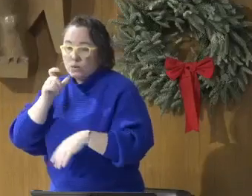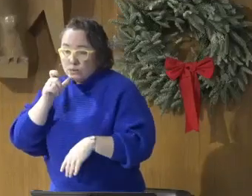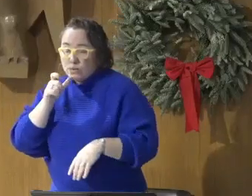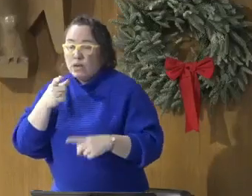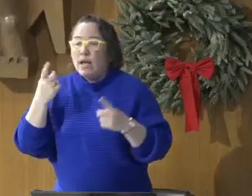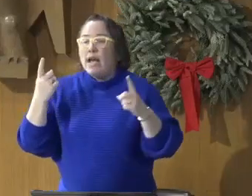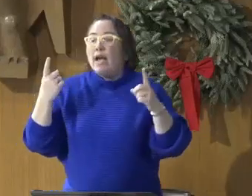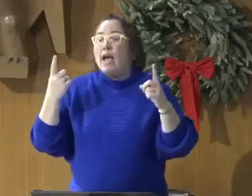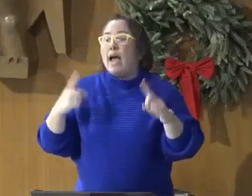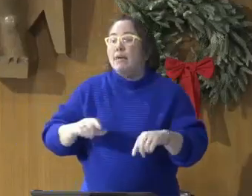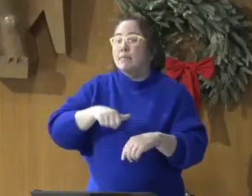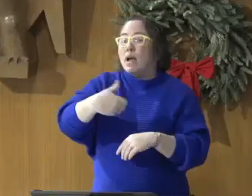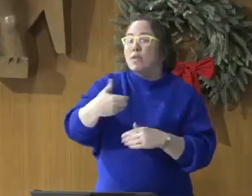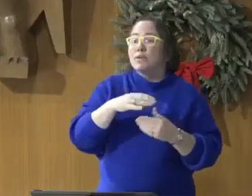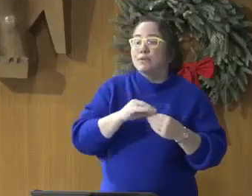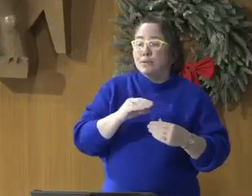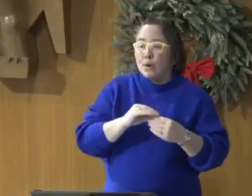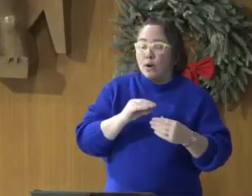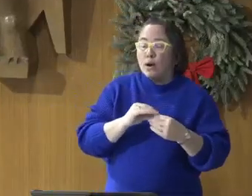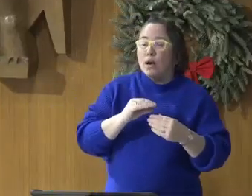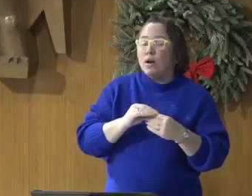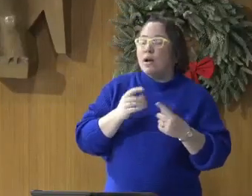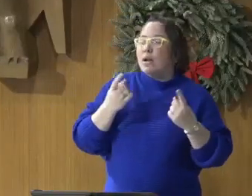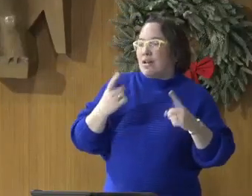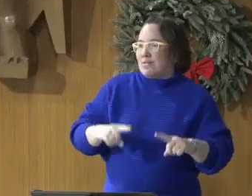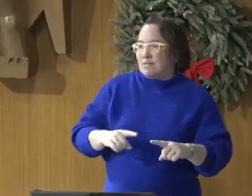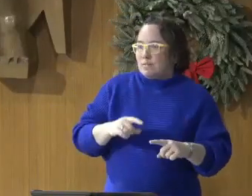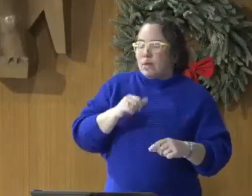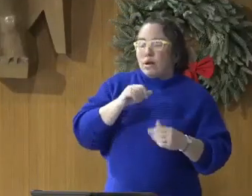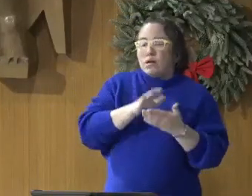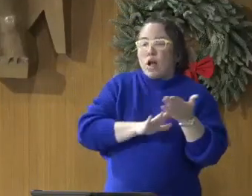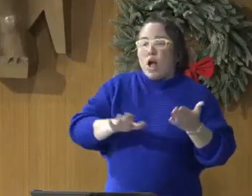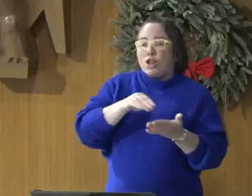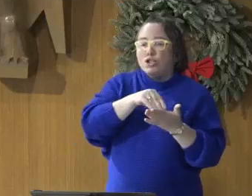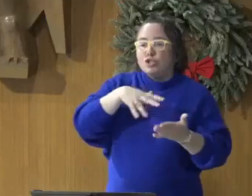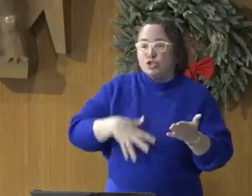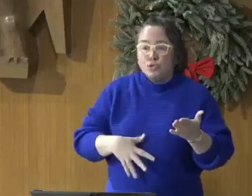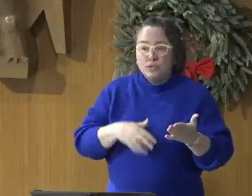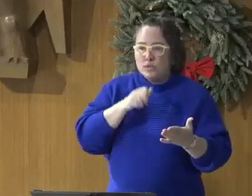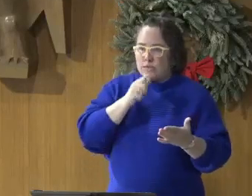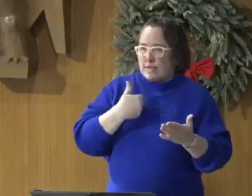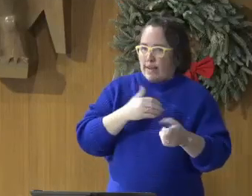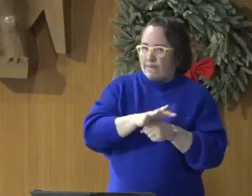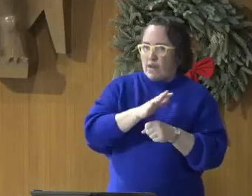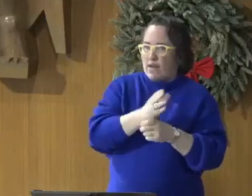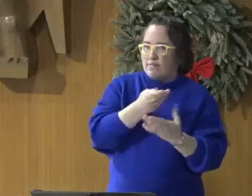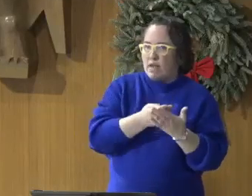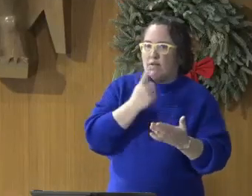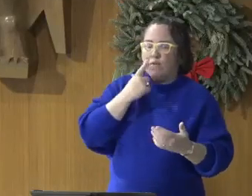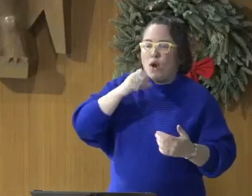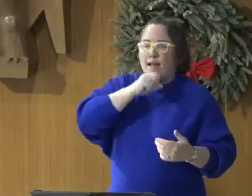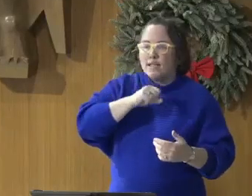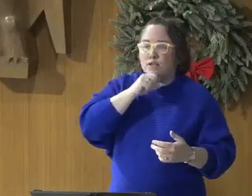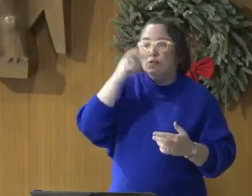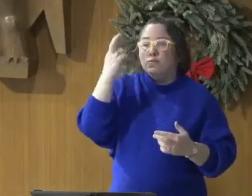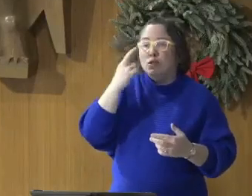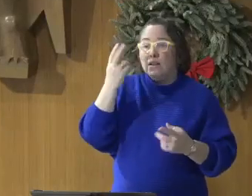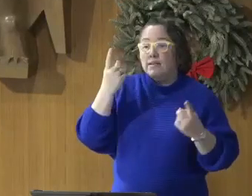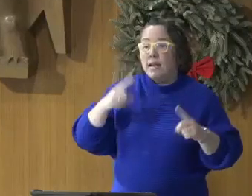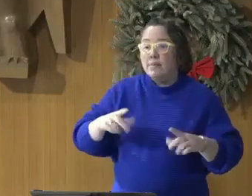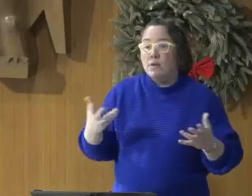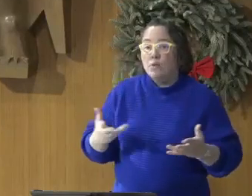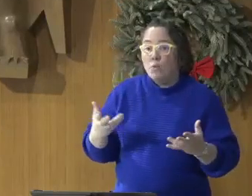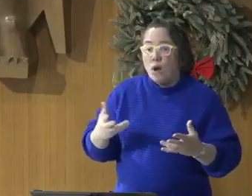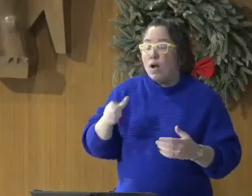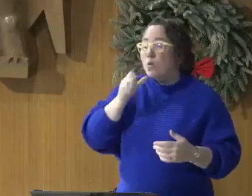the ice cream that she brought to the checkout counter, so the cashier bought it for her. during the 2008